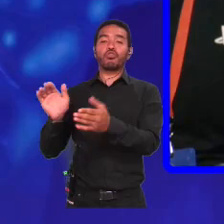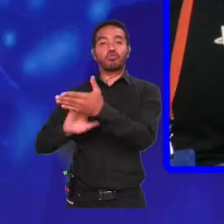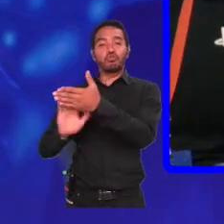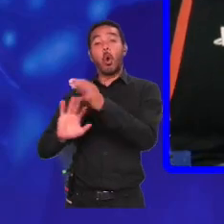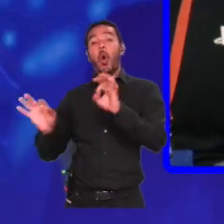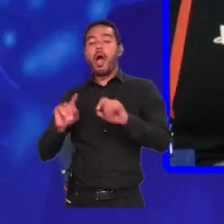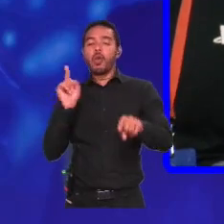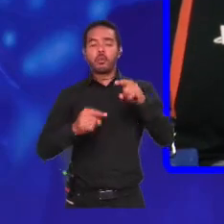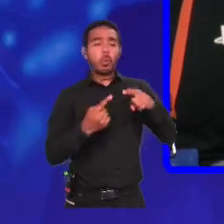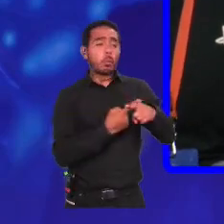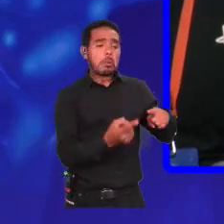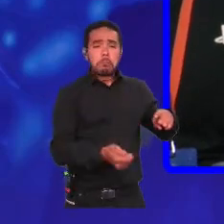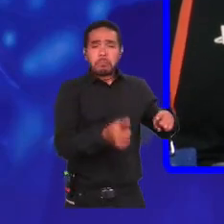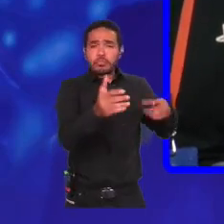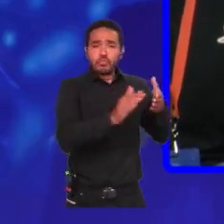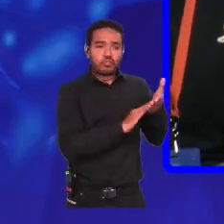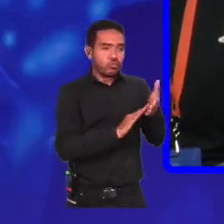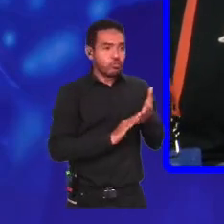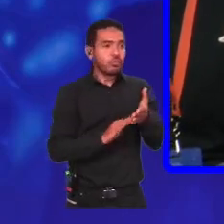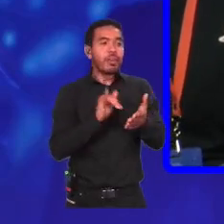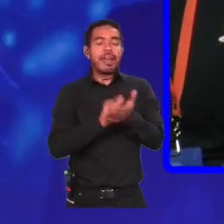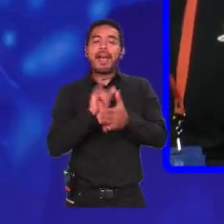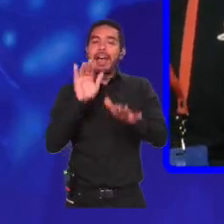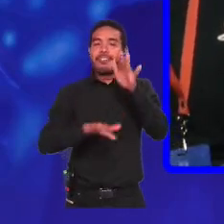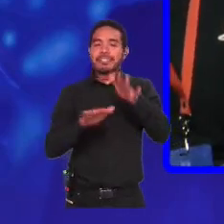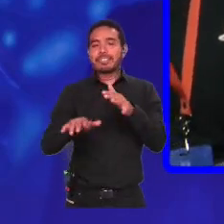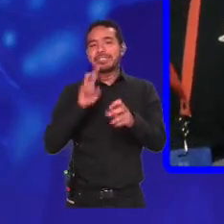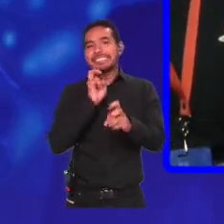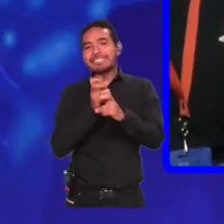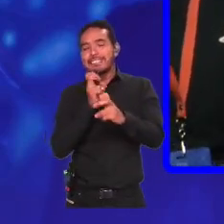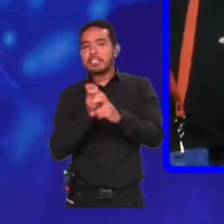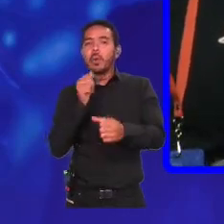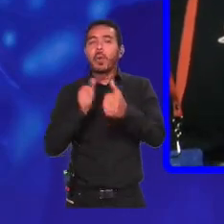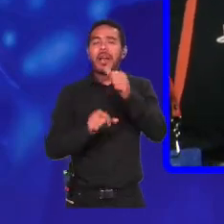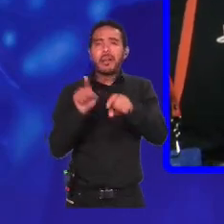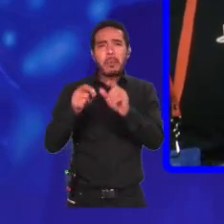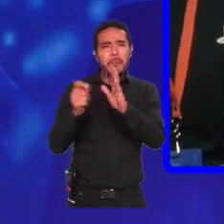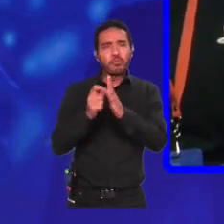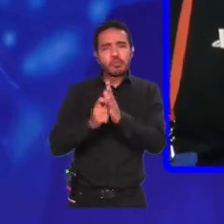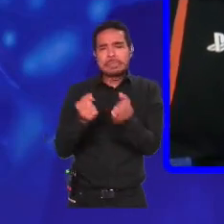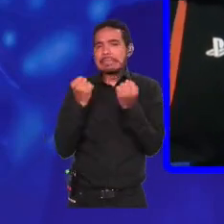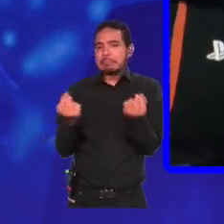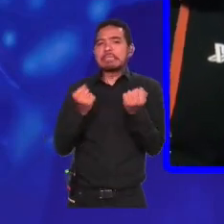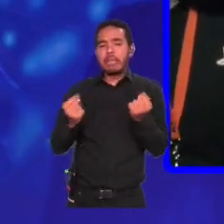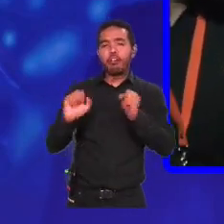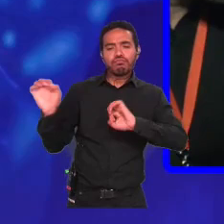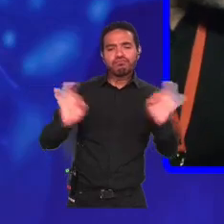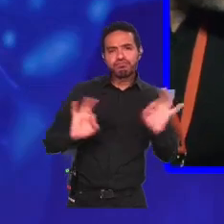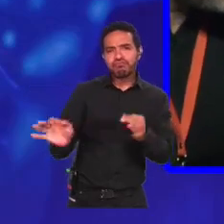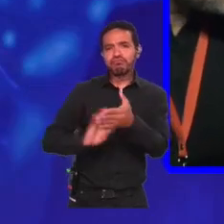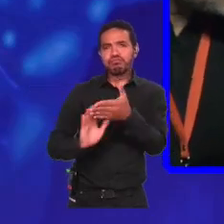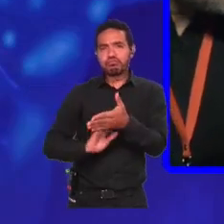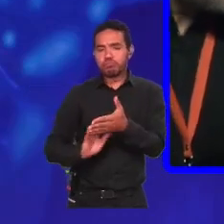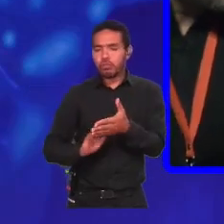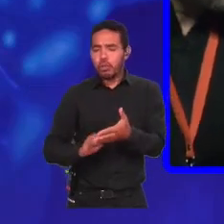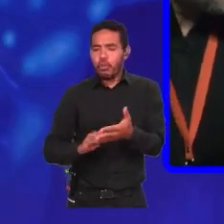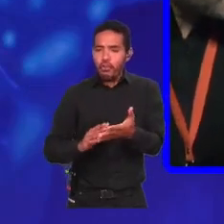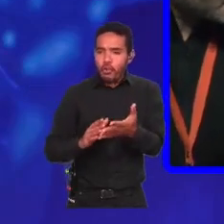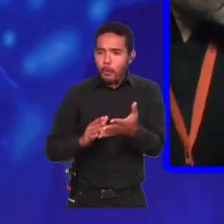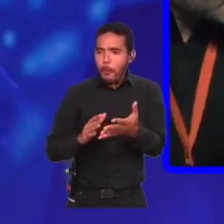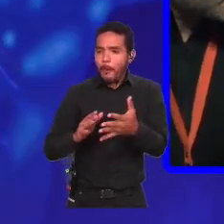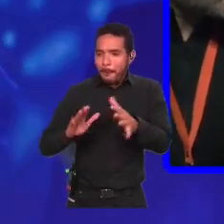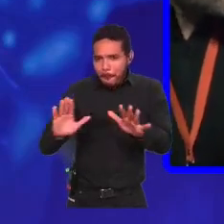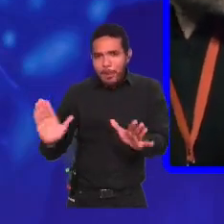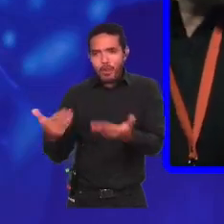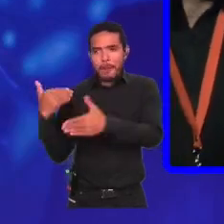just heavy lifting and for want of a better word, grind work, where we can improve that process. So we've been doing